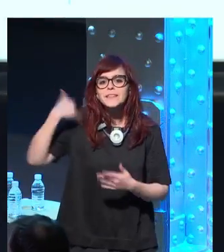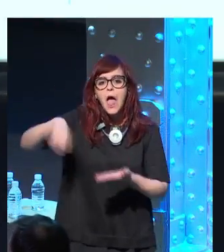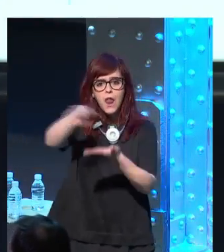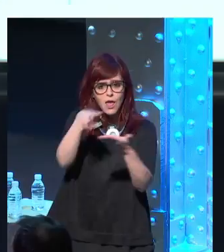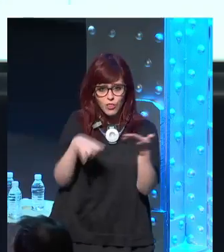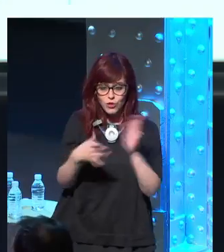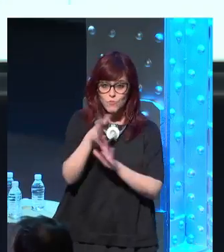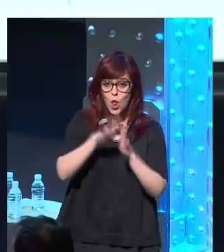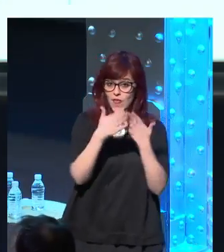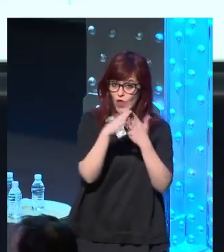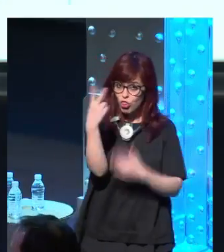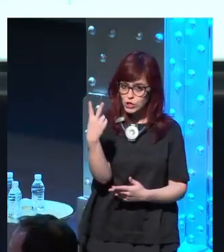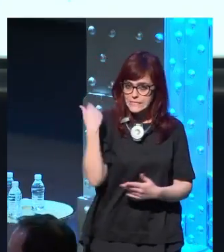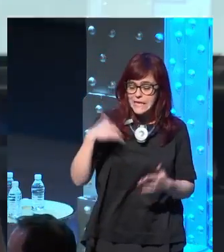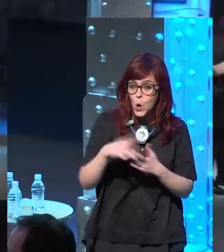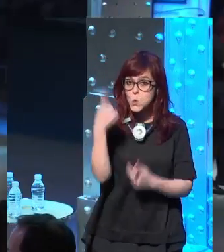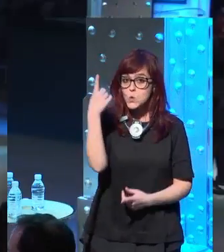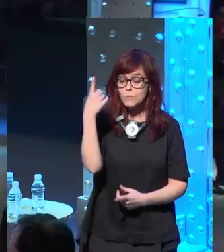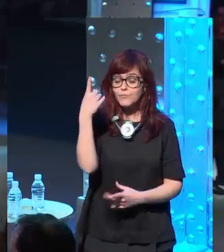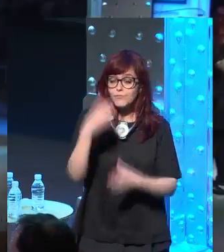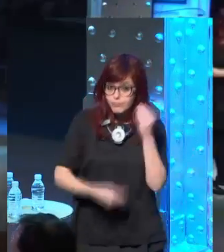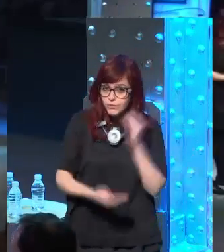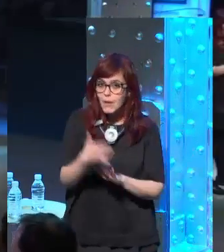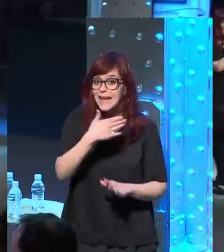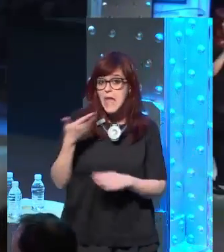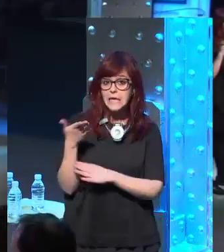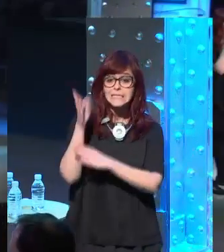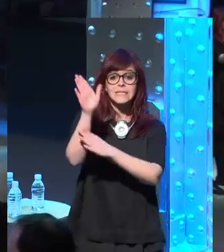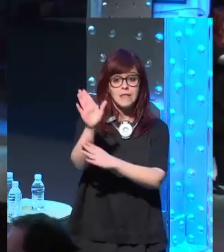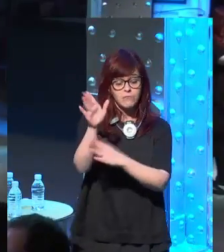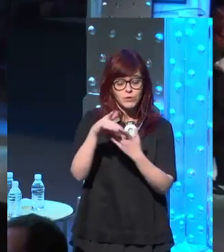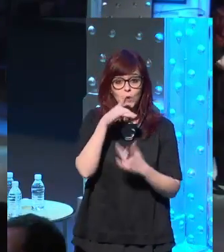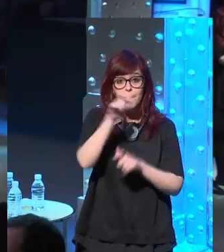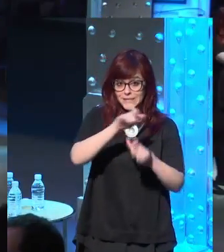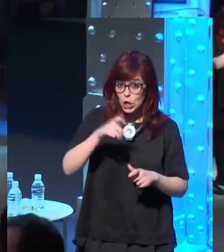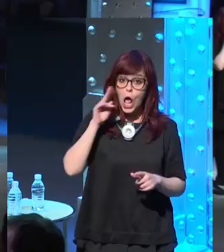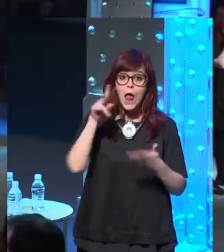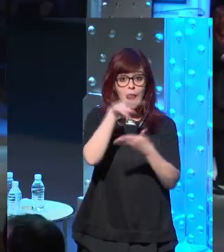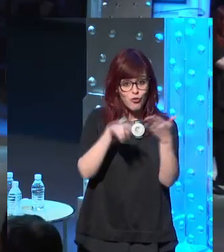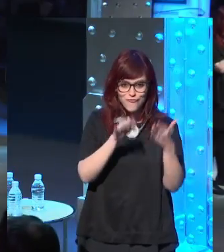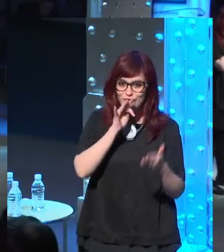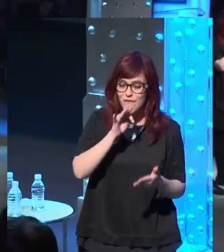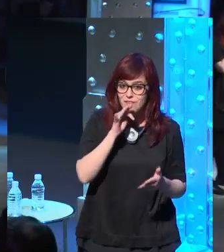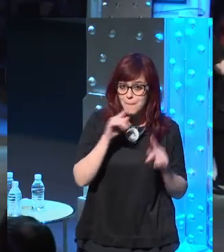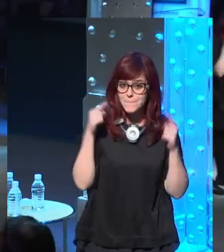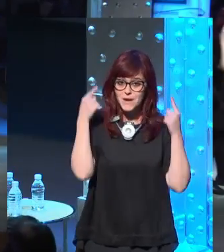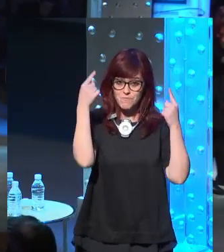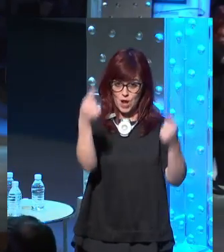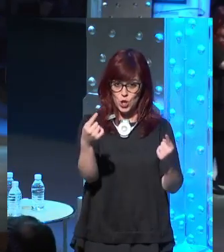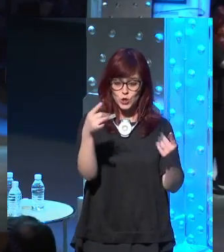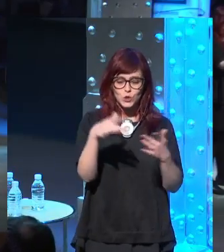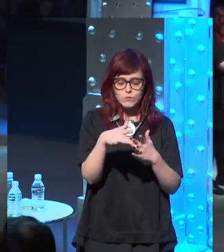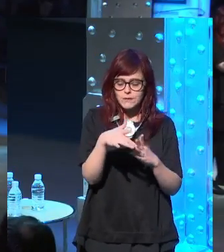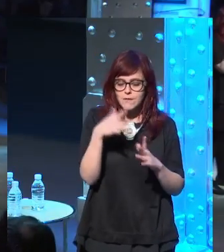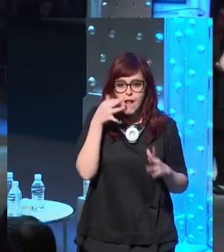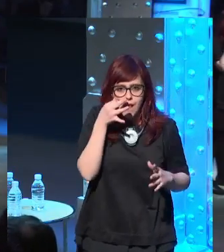second speaker, I'm sure many of you know him, know the books he has written. This is the